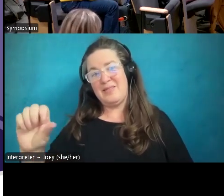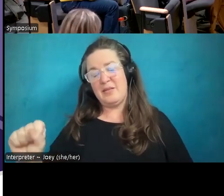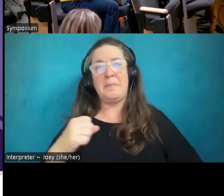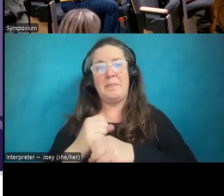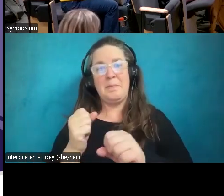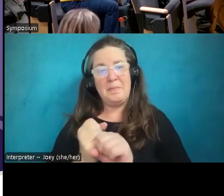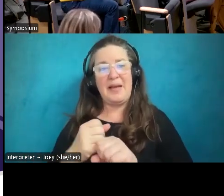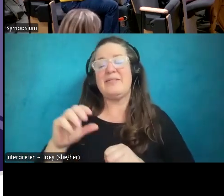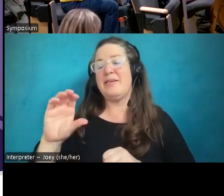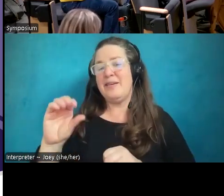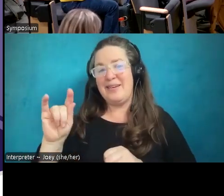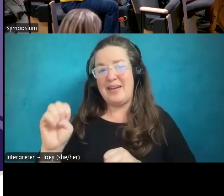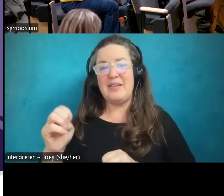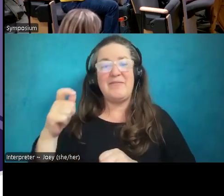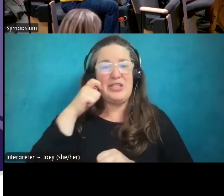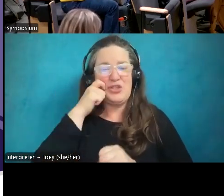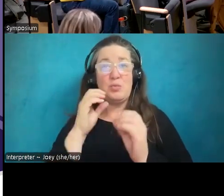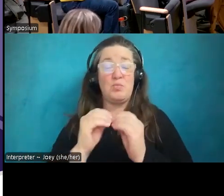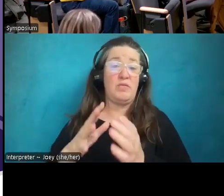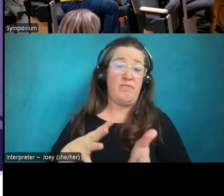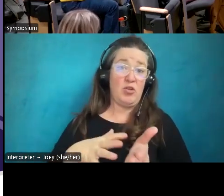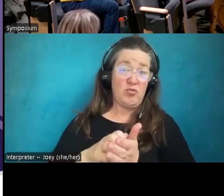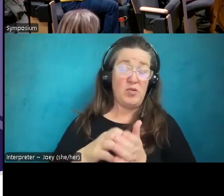more vulnerable, oxygen,